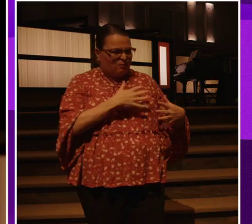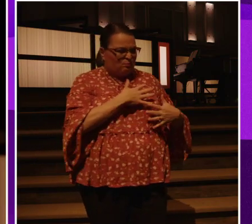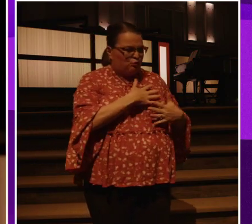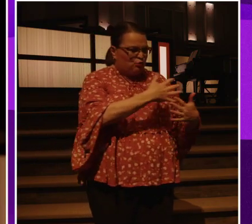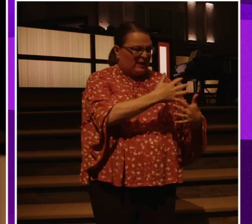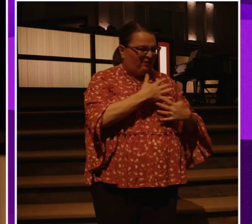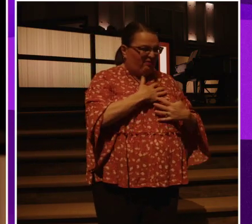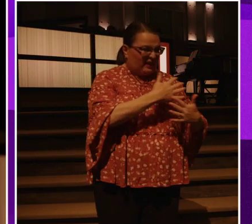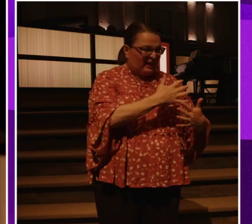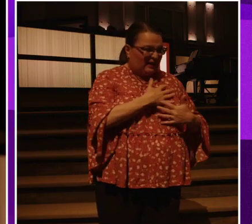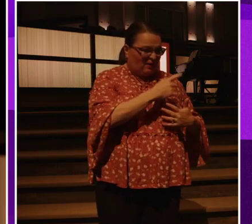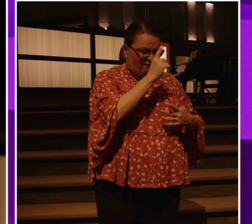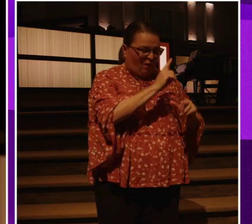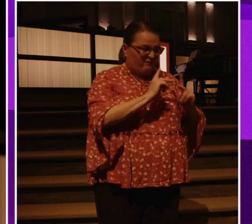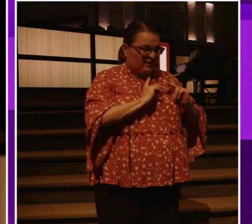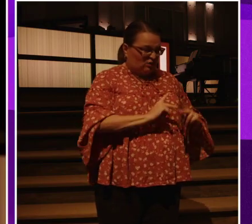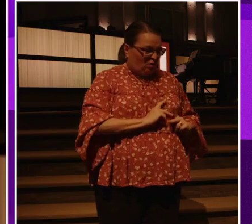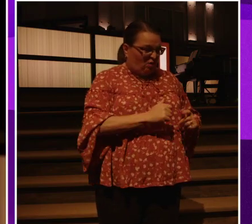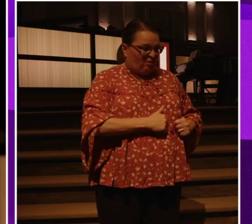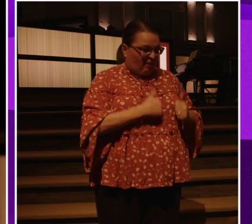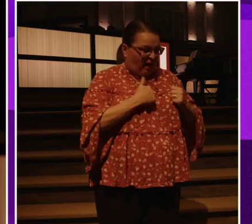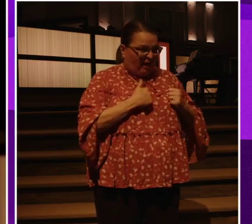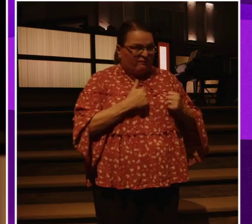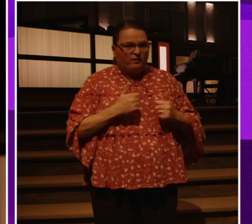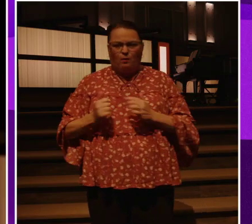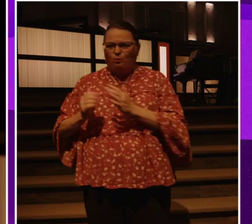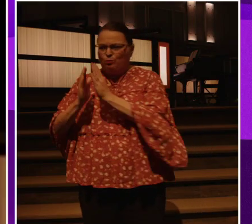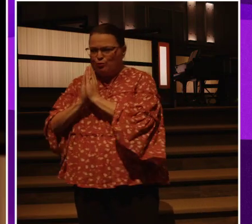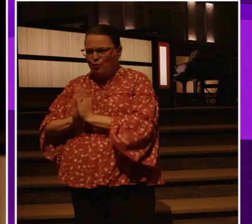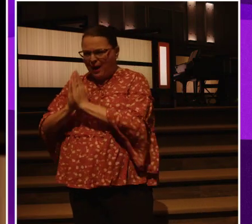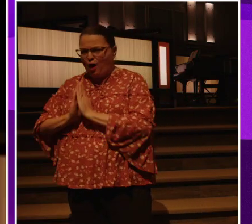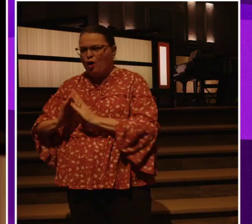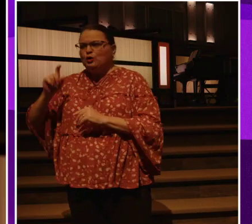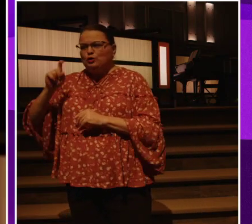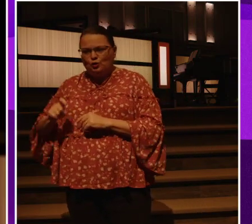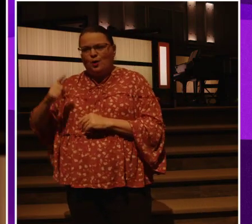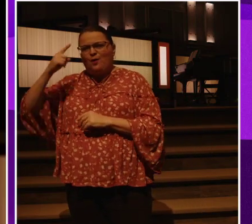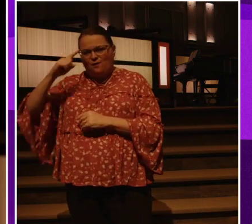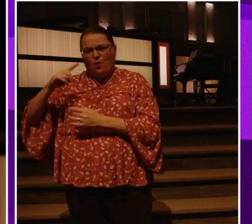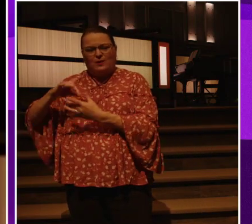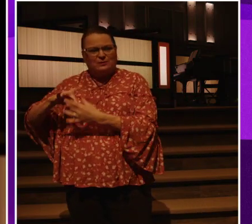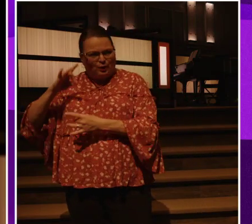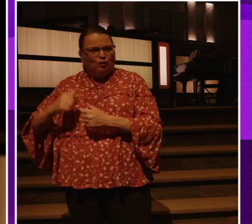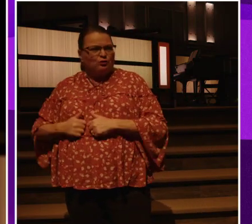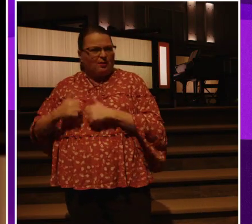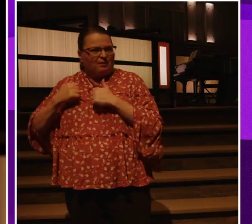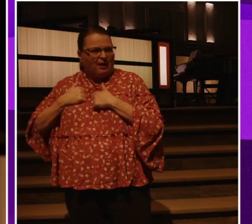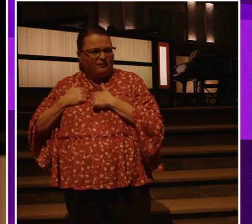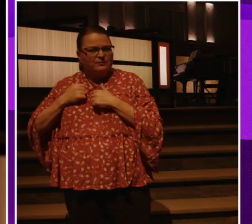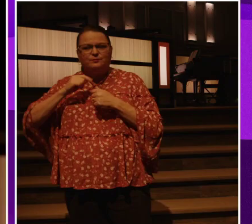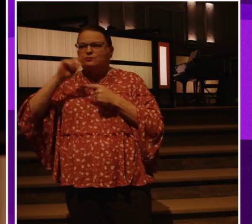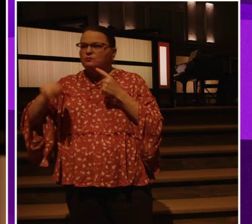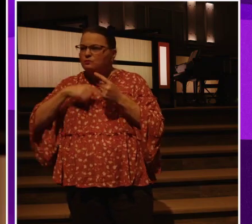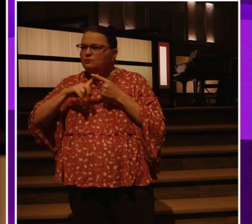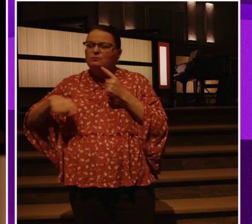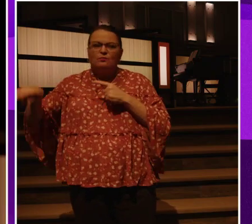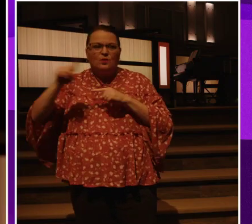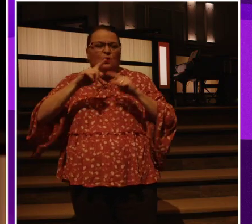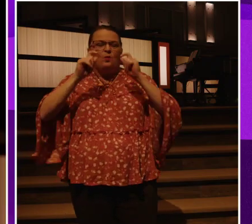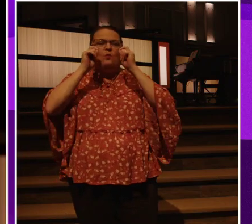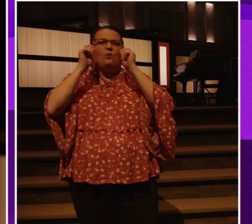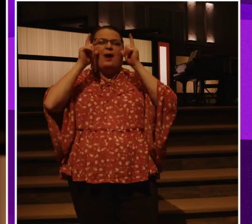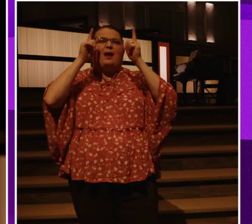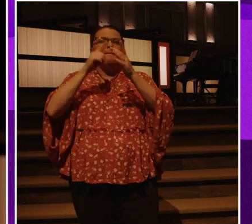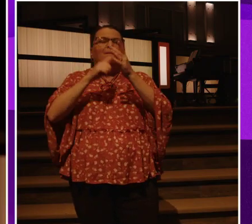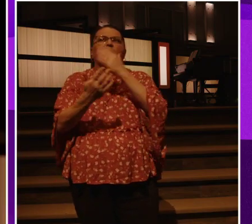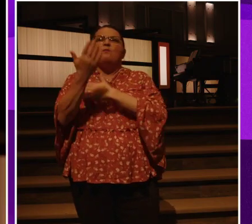is to our physical? Should I not awaken in the morning and take a deep spiritual